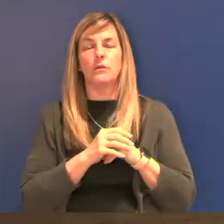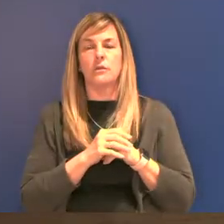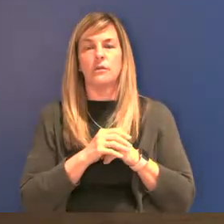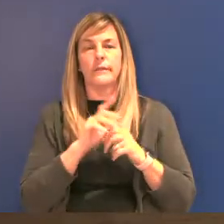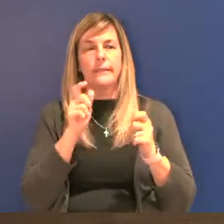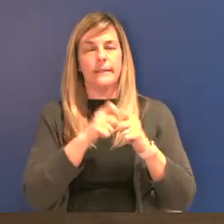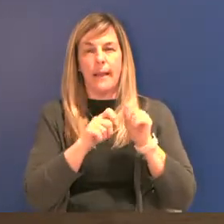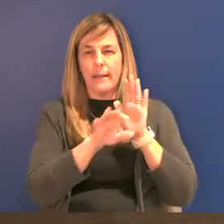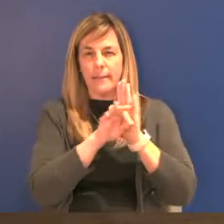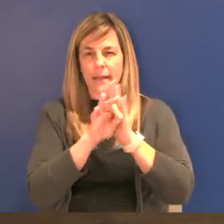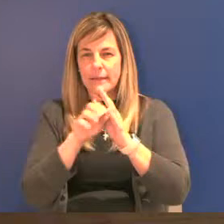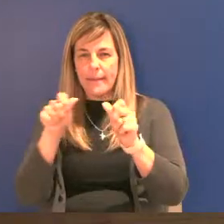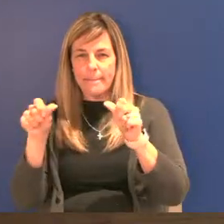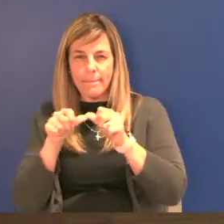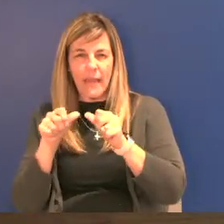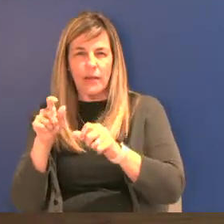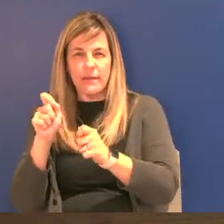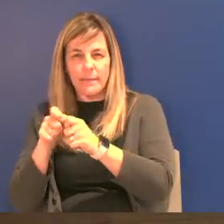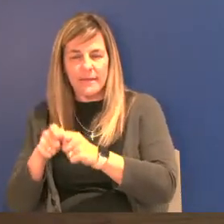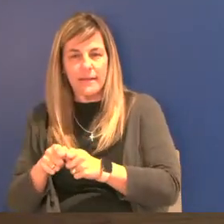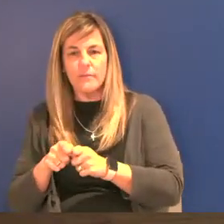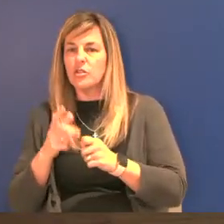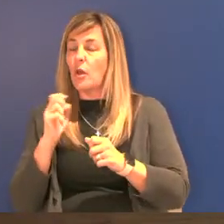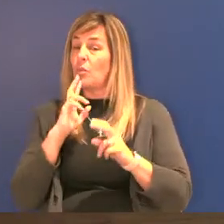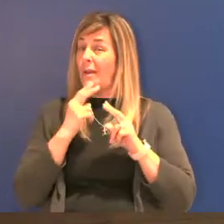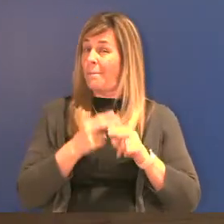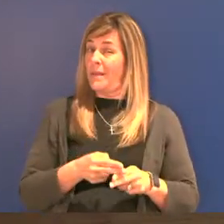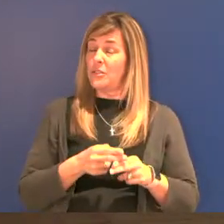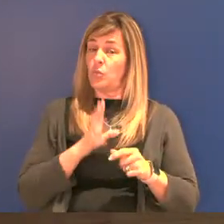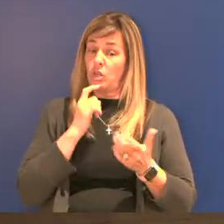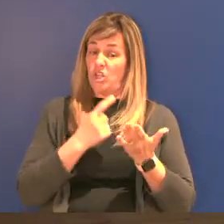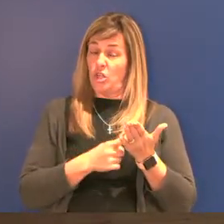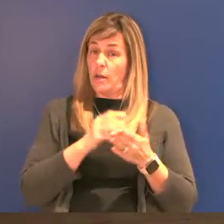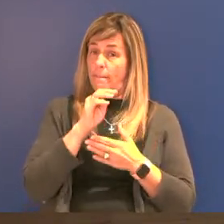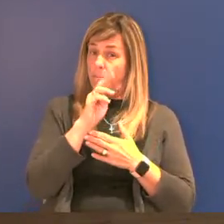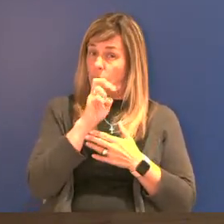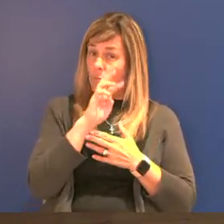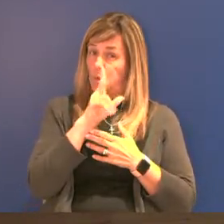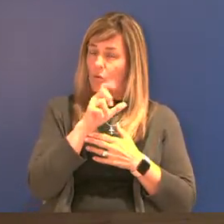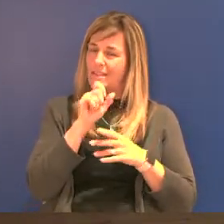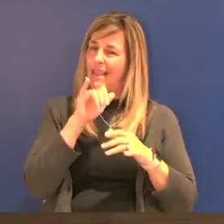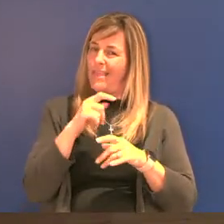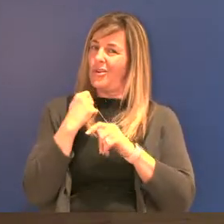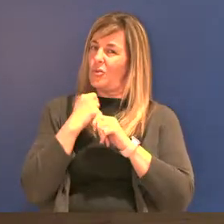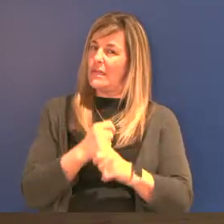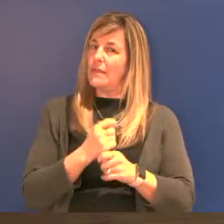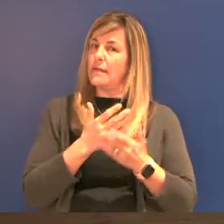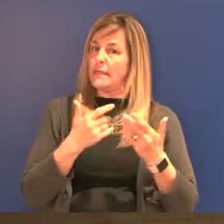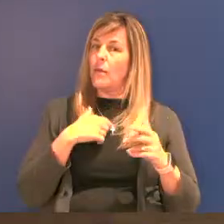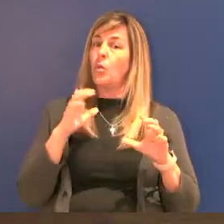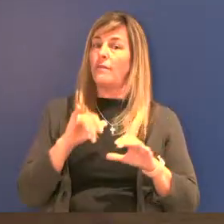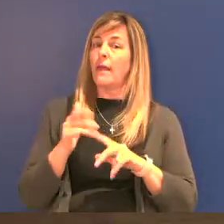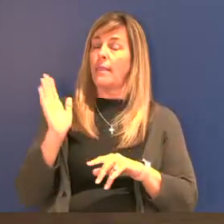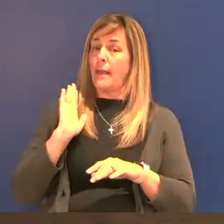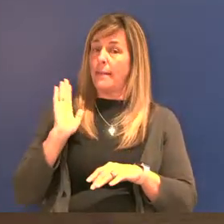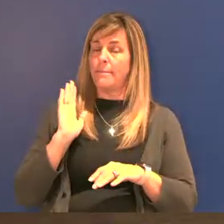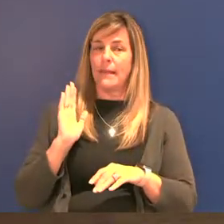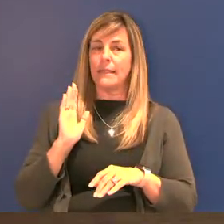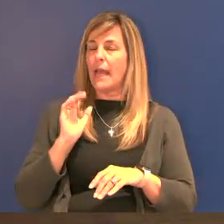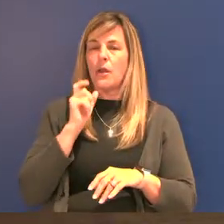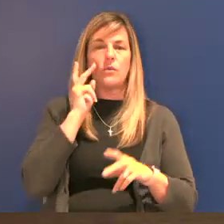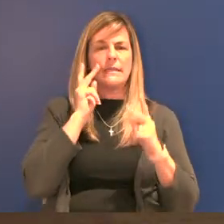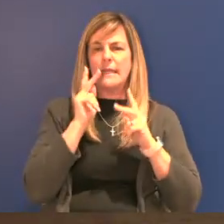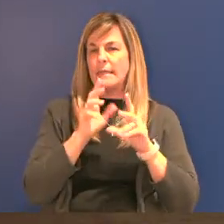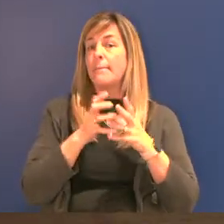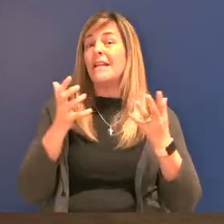designate certain areas. And so I just wanted to mention to you, when we talk about murals, that is traditionally something we've done in the past. I don't think we see that